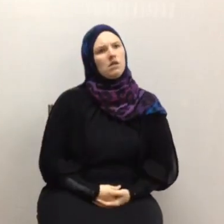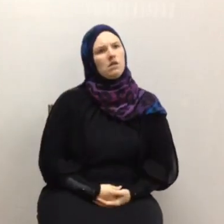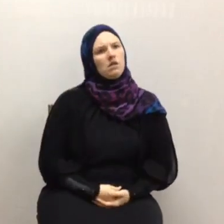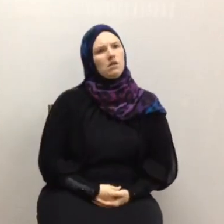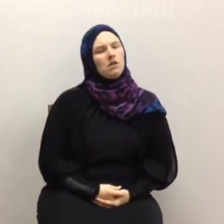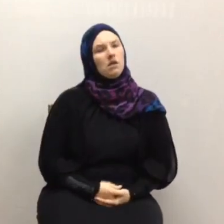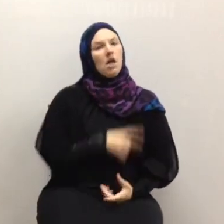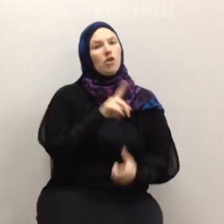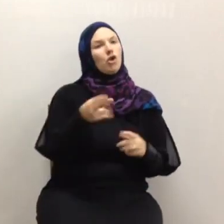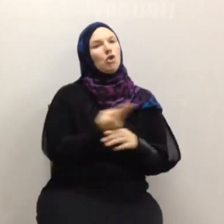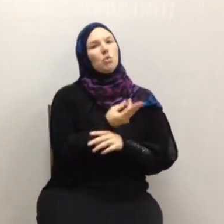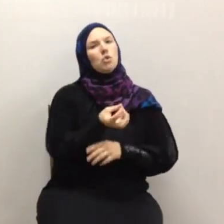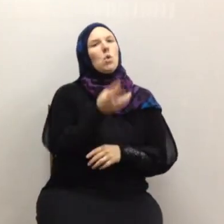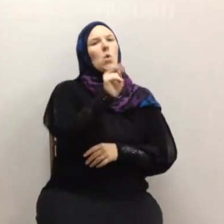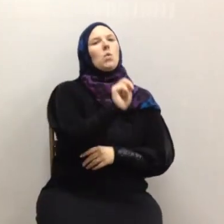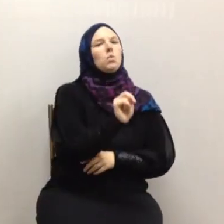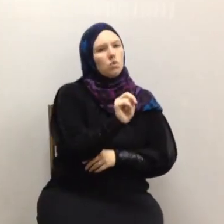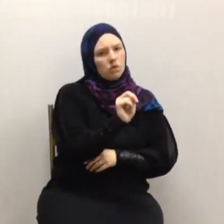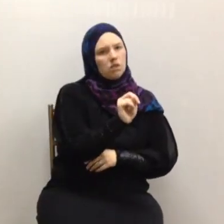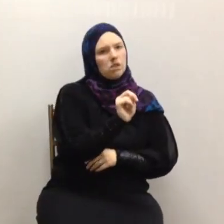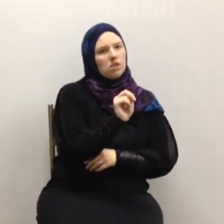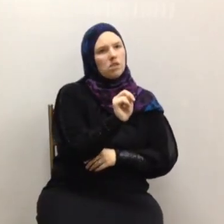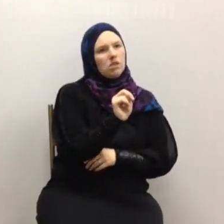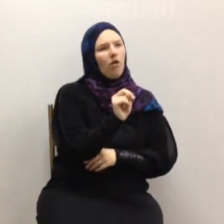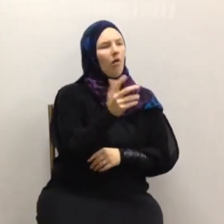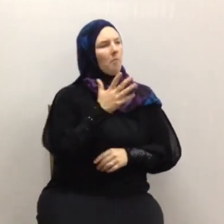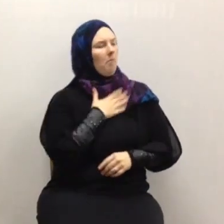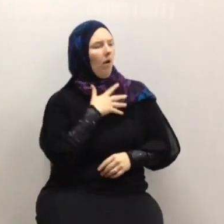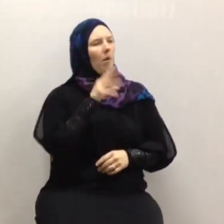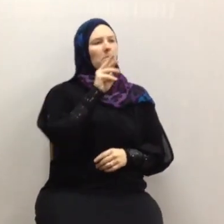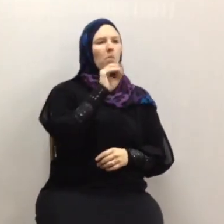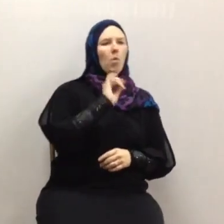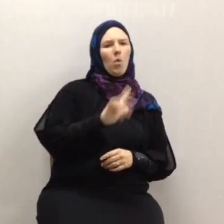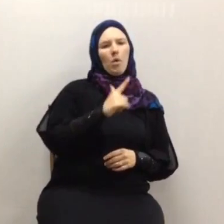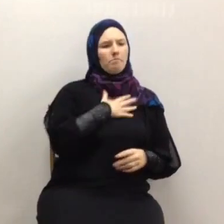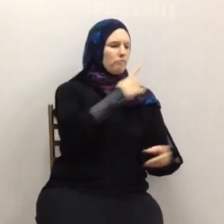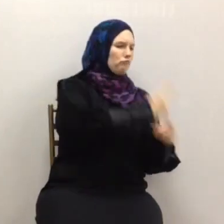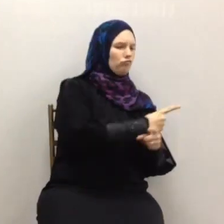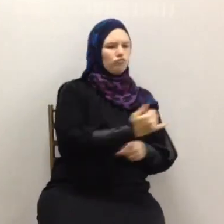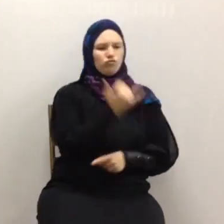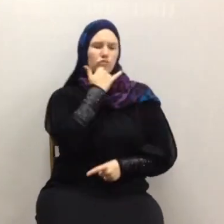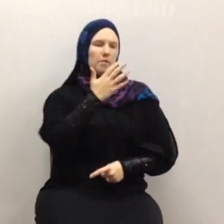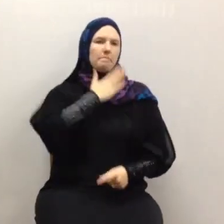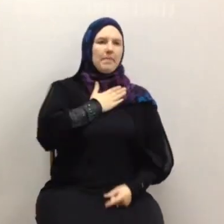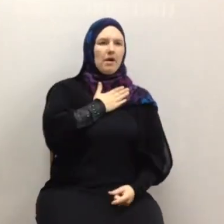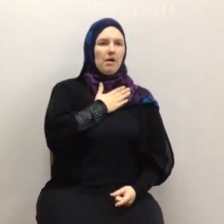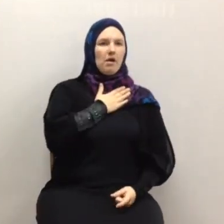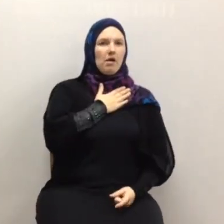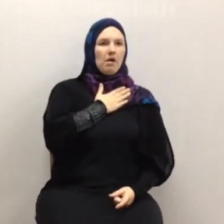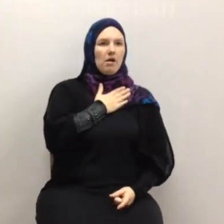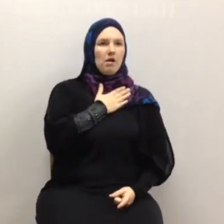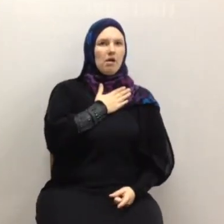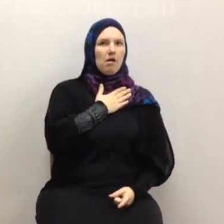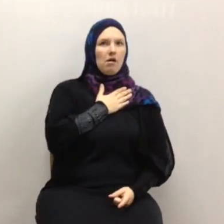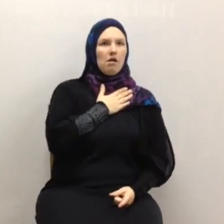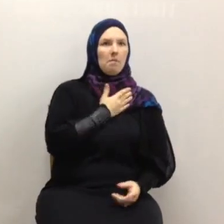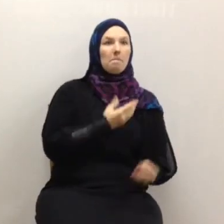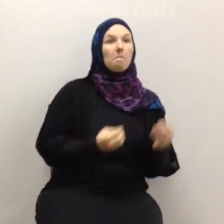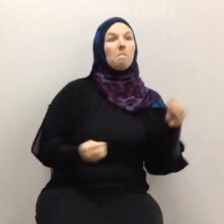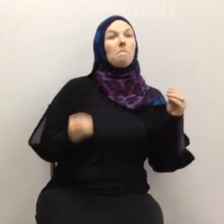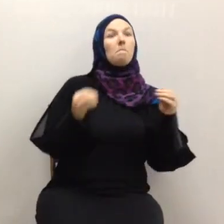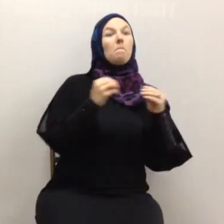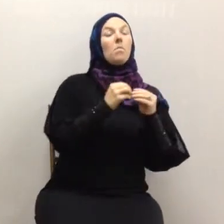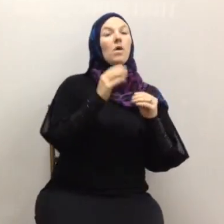sense of morality, sense of right and wrong, so much badly that what is wrong is